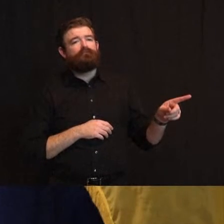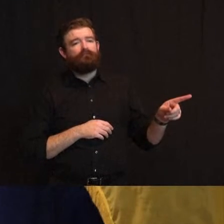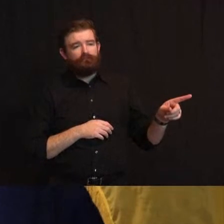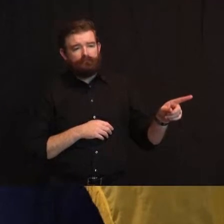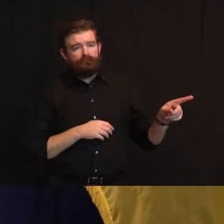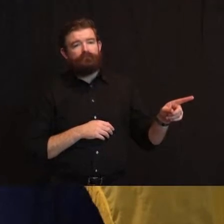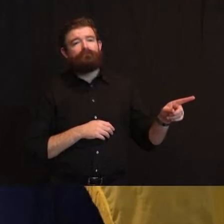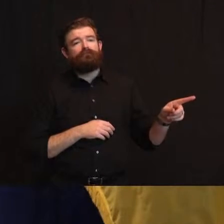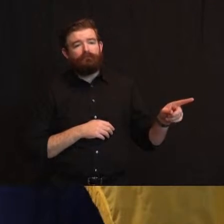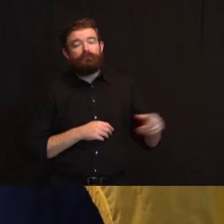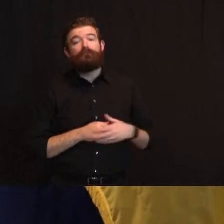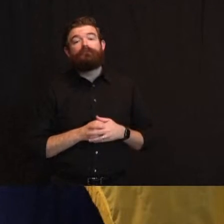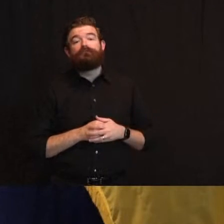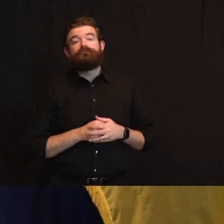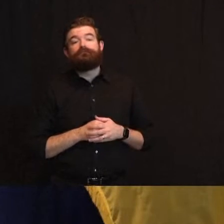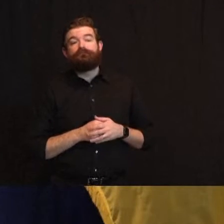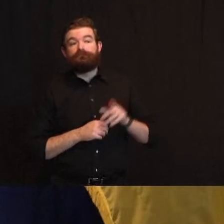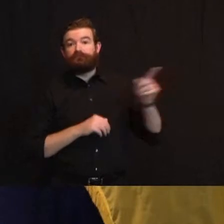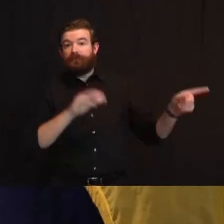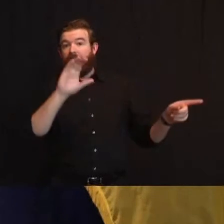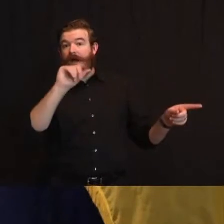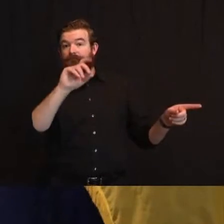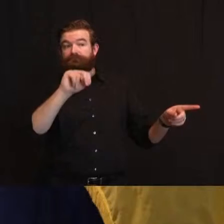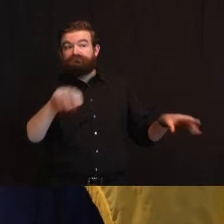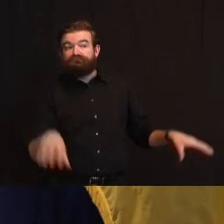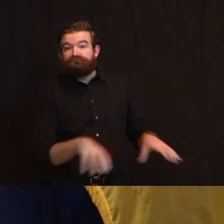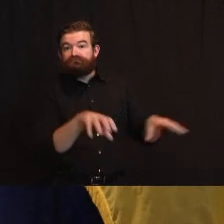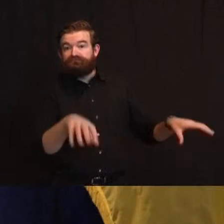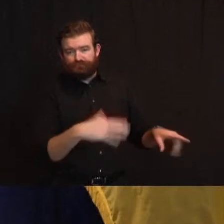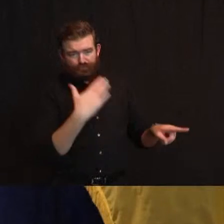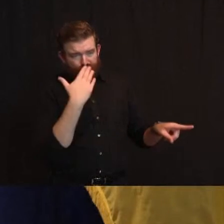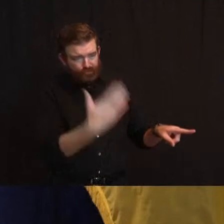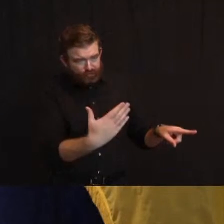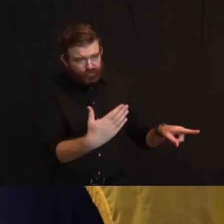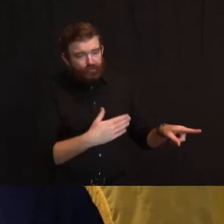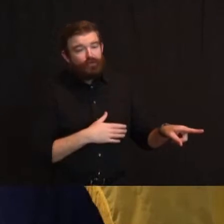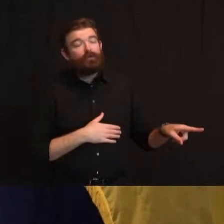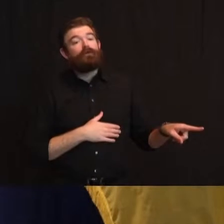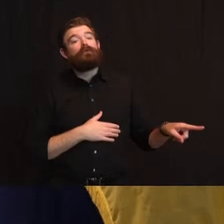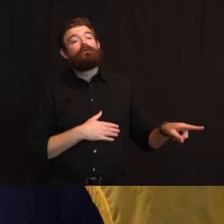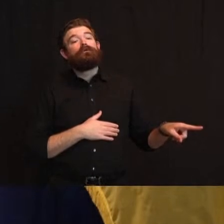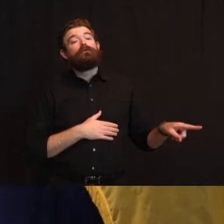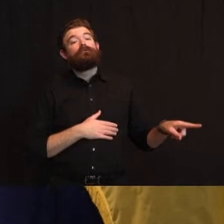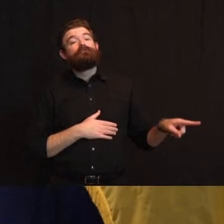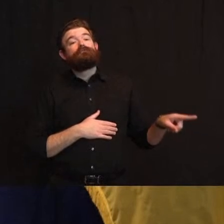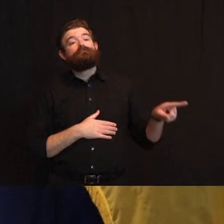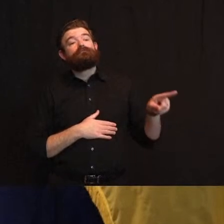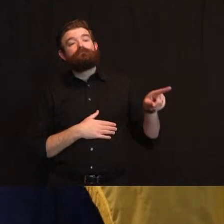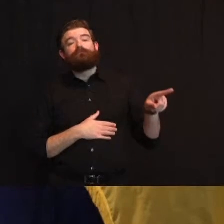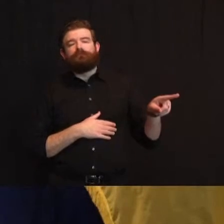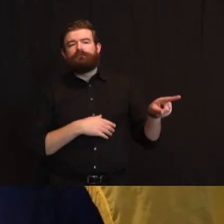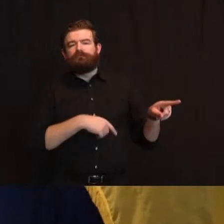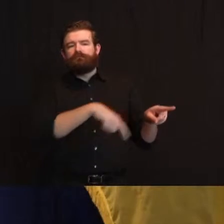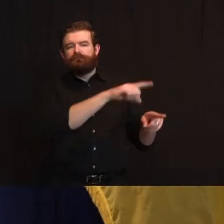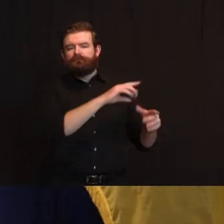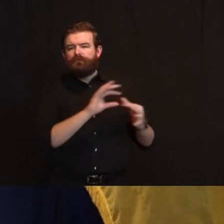County and beyond, but also they are coordinating the South region for Judy. So Kevin O'Dowd, their